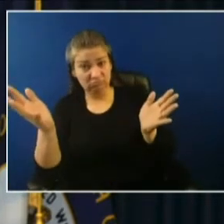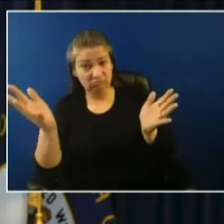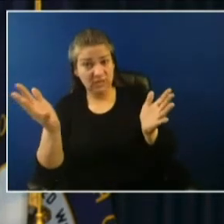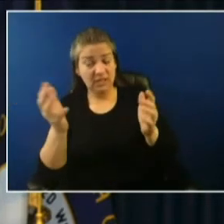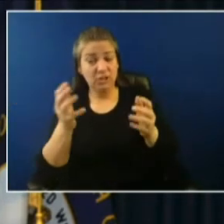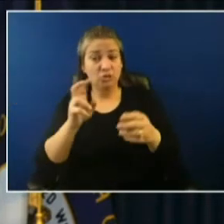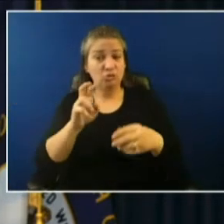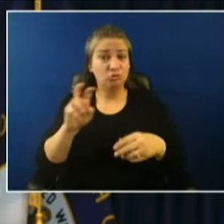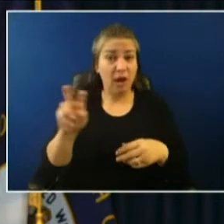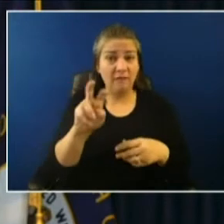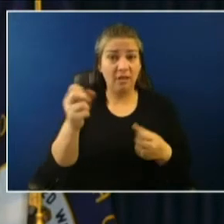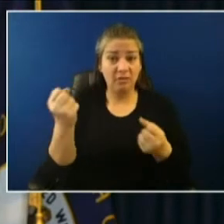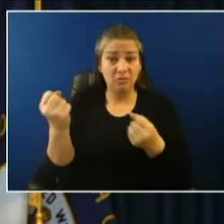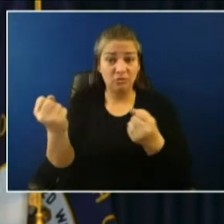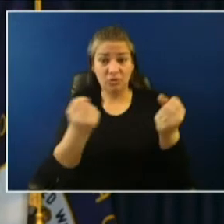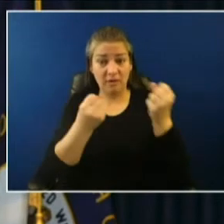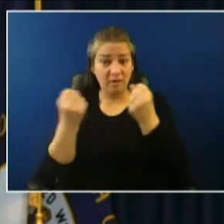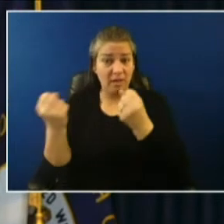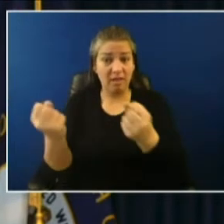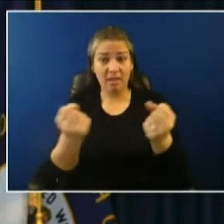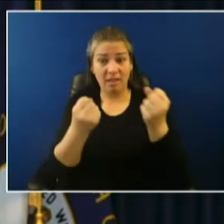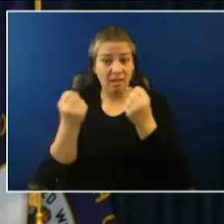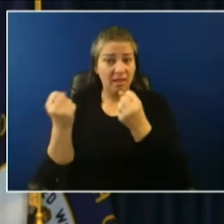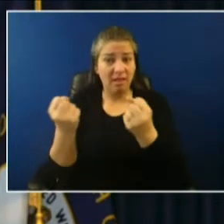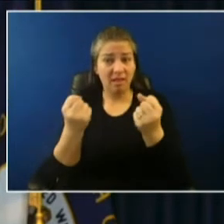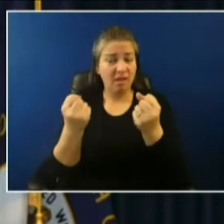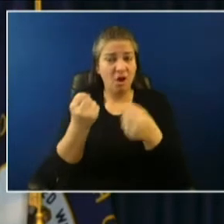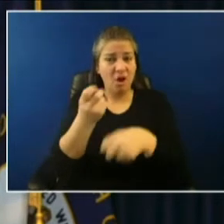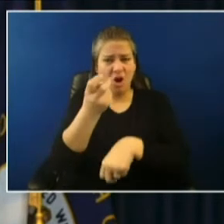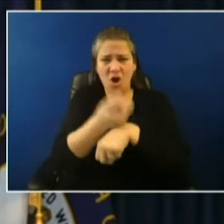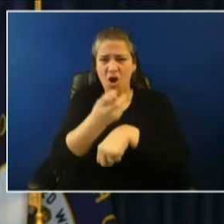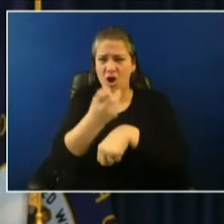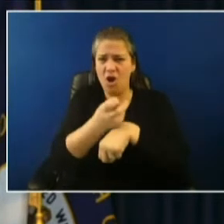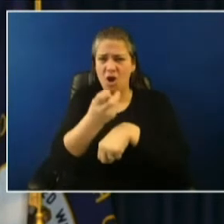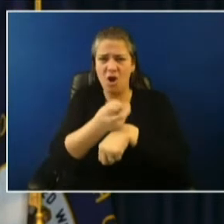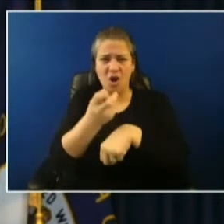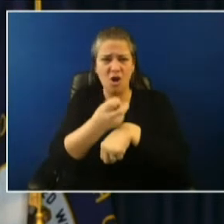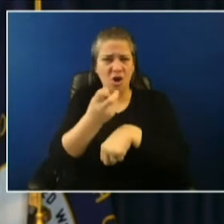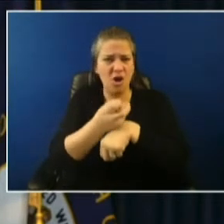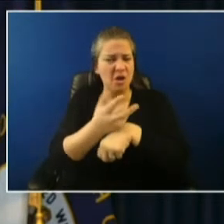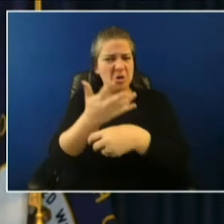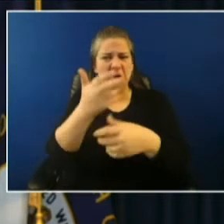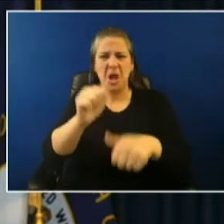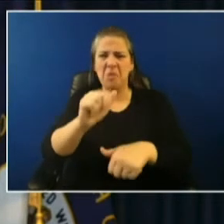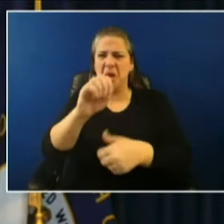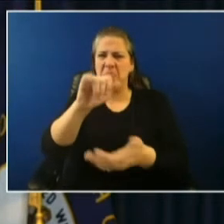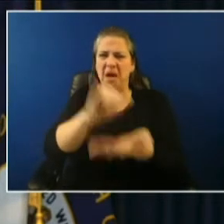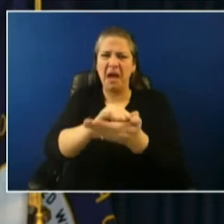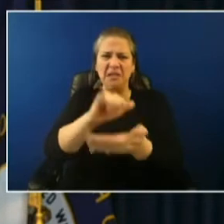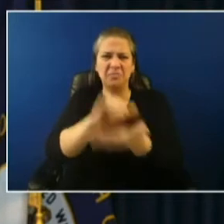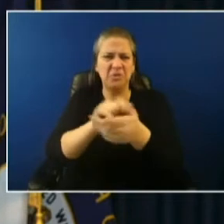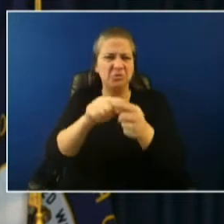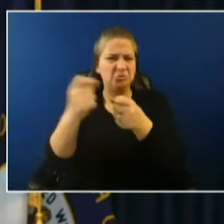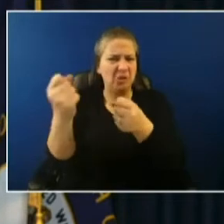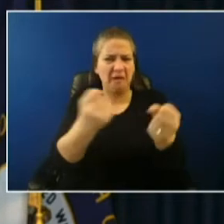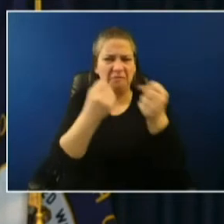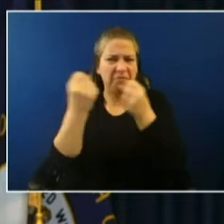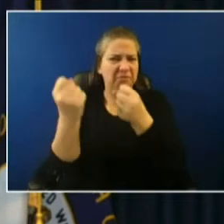will become difficult to impossible across many parts of Kentucky throughout the day and into